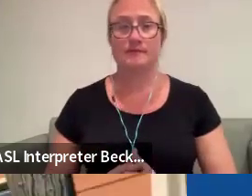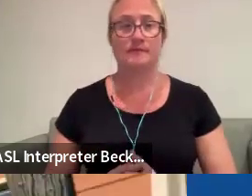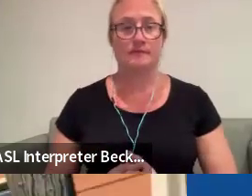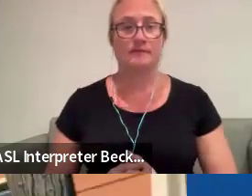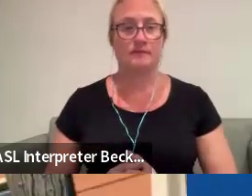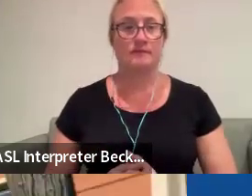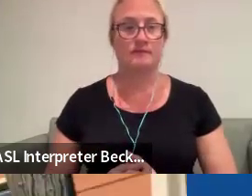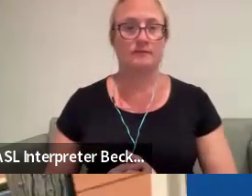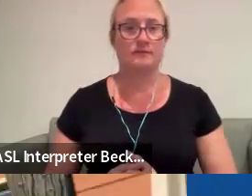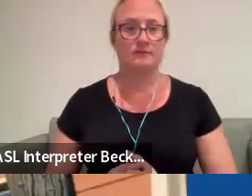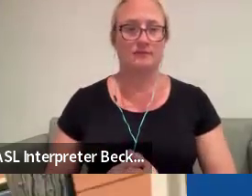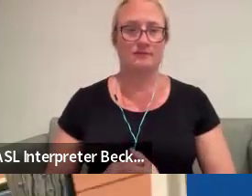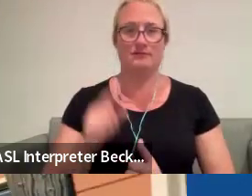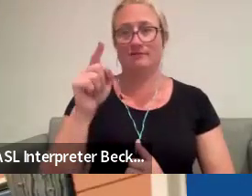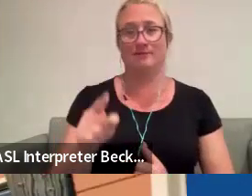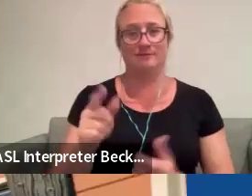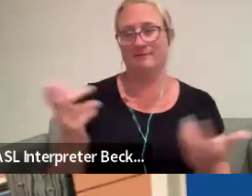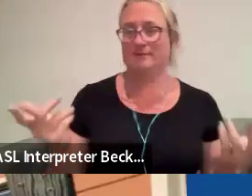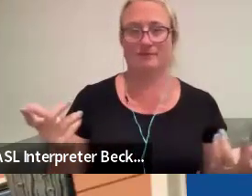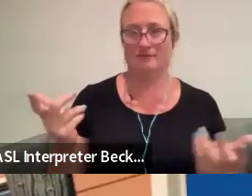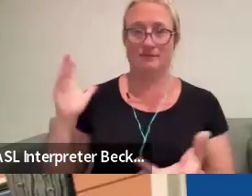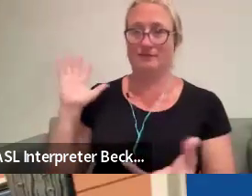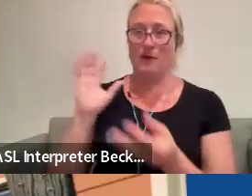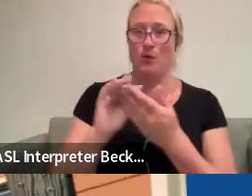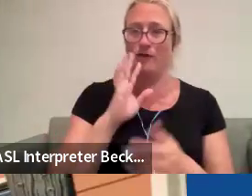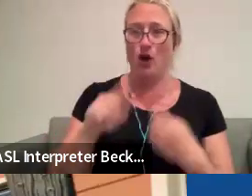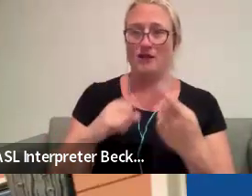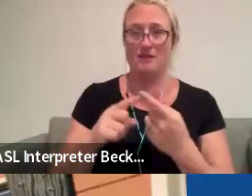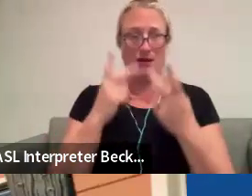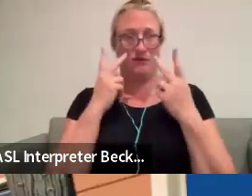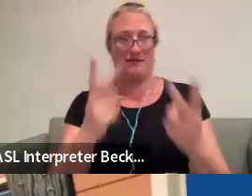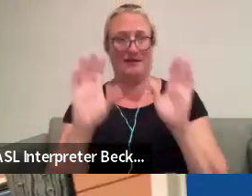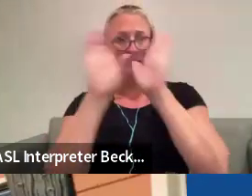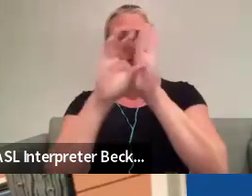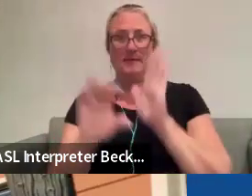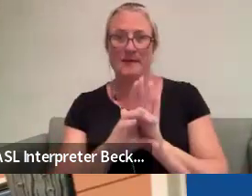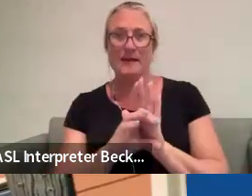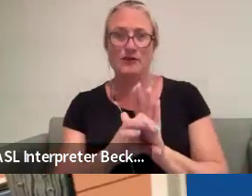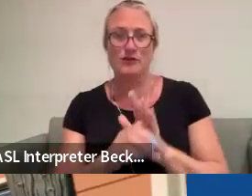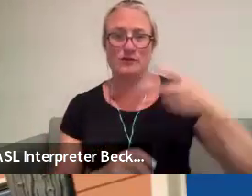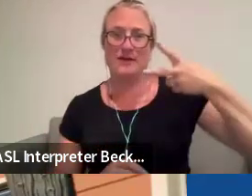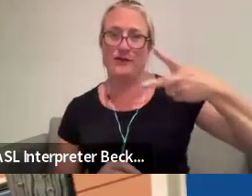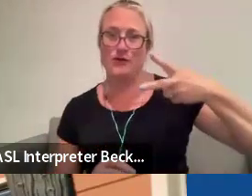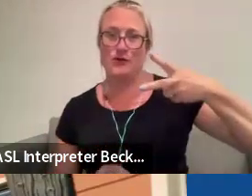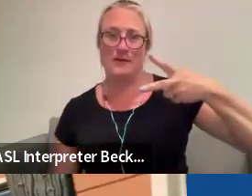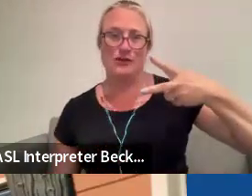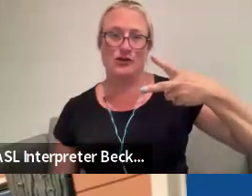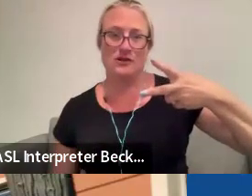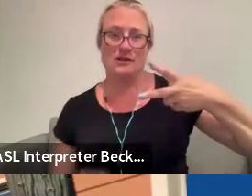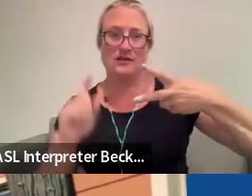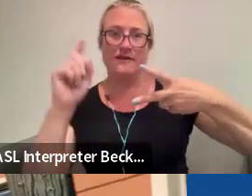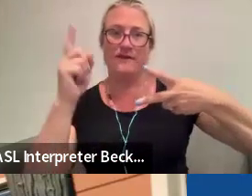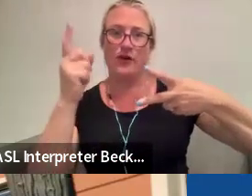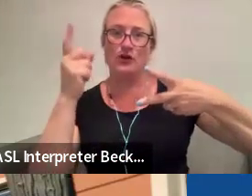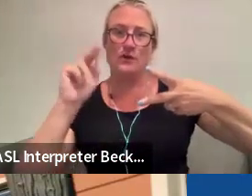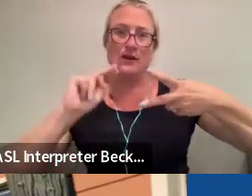And my last question for you all, this is, again, everything that we've talked about, we're just going to put into practice. We have two photos up on the screen. The first one is a